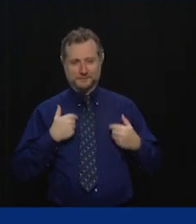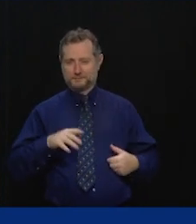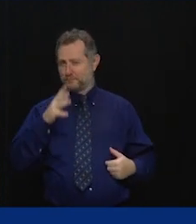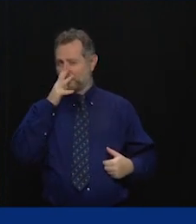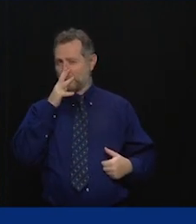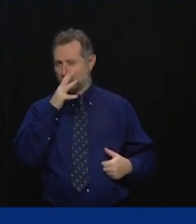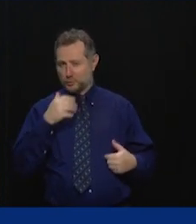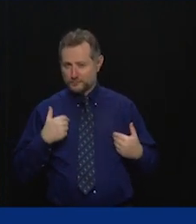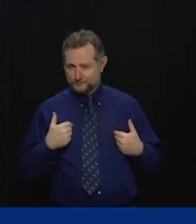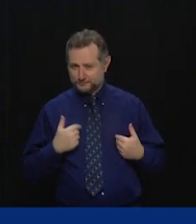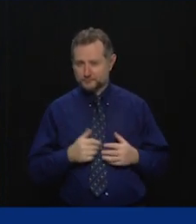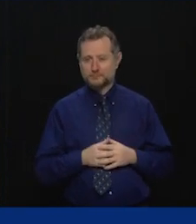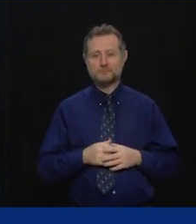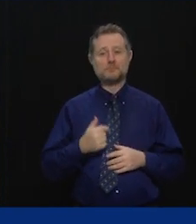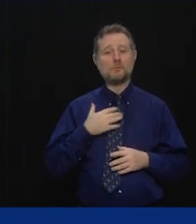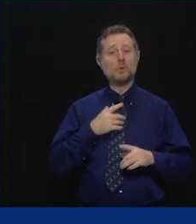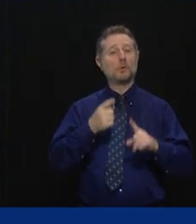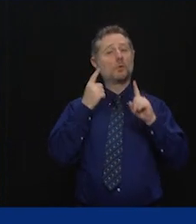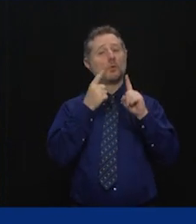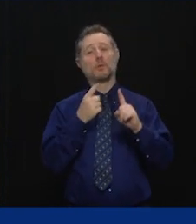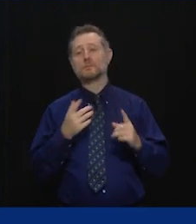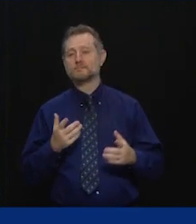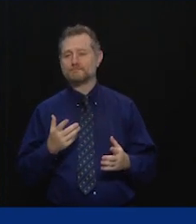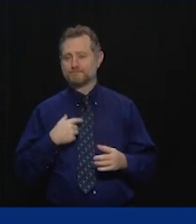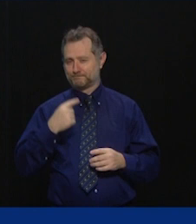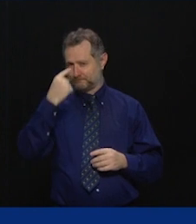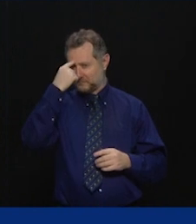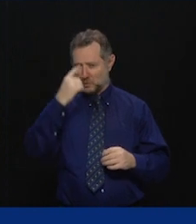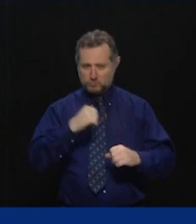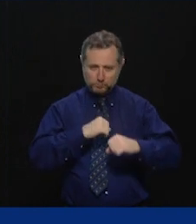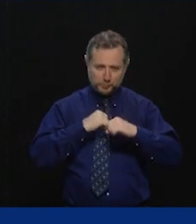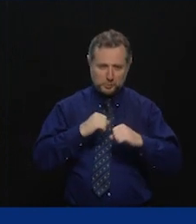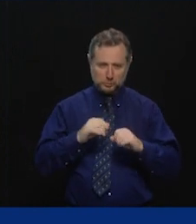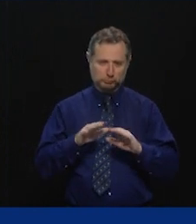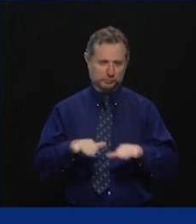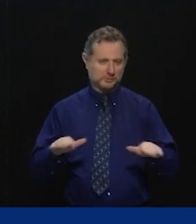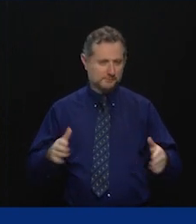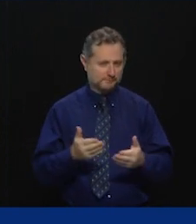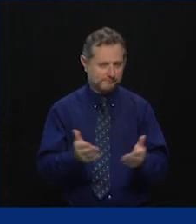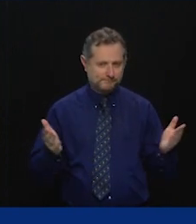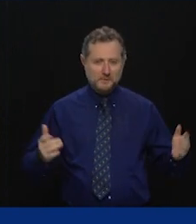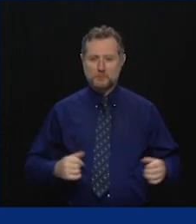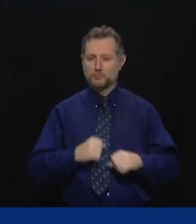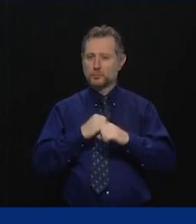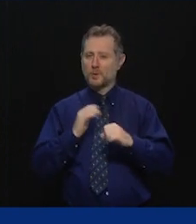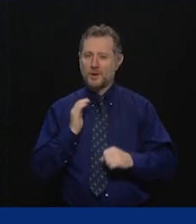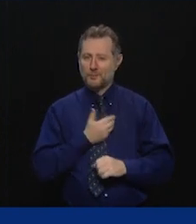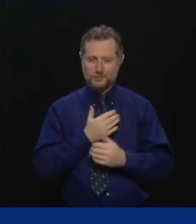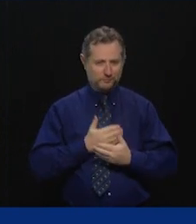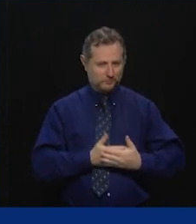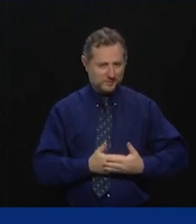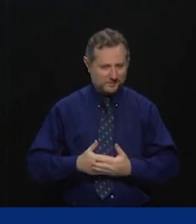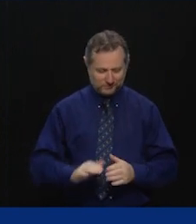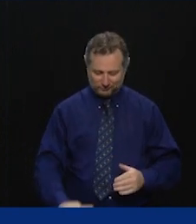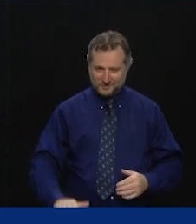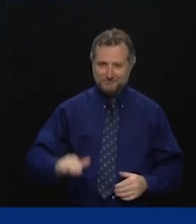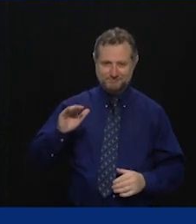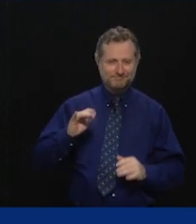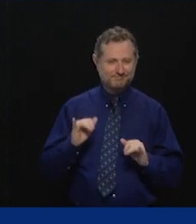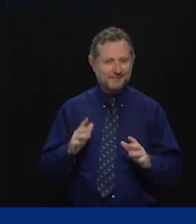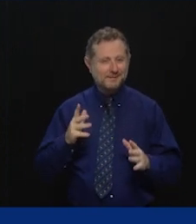are hardwired to protect our children. It's all we know how to do, protect our little ones as they get older, but certainly even as